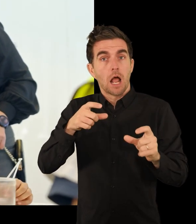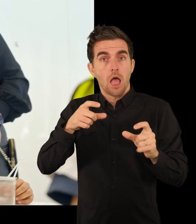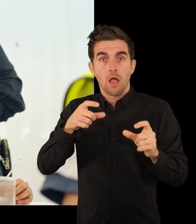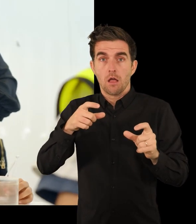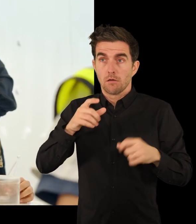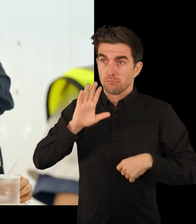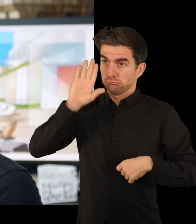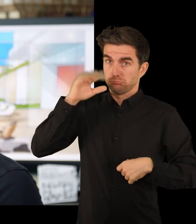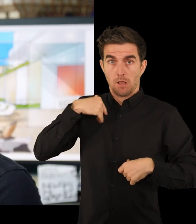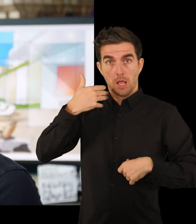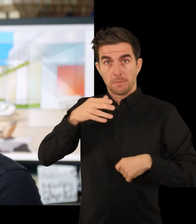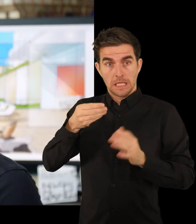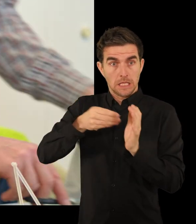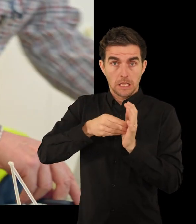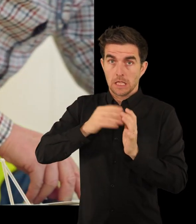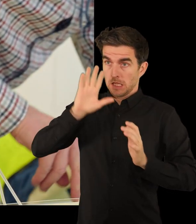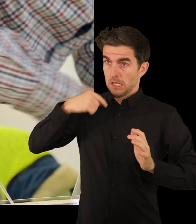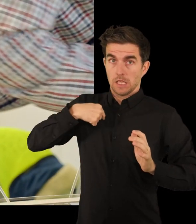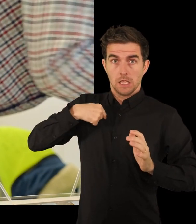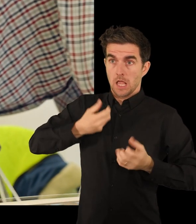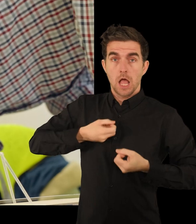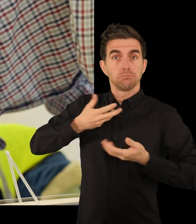You can still make marks and express yourself.